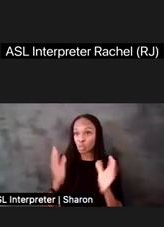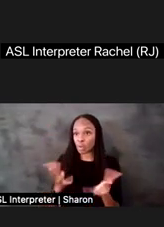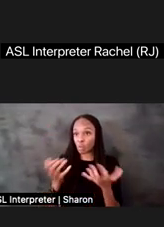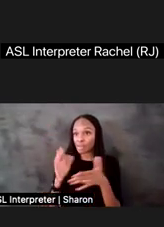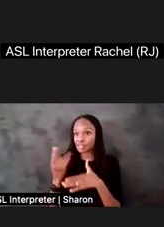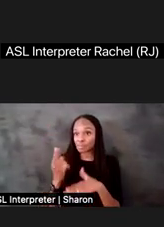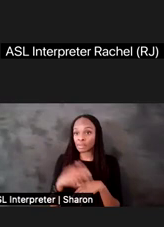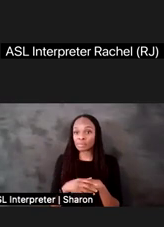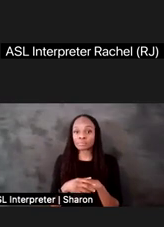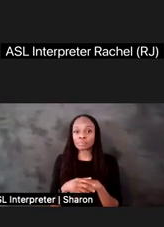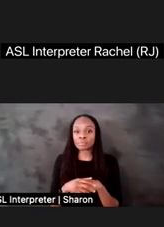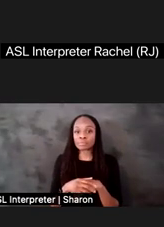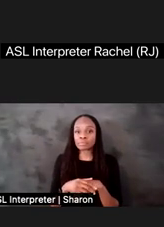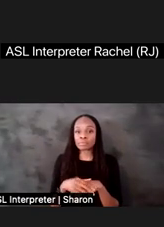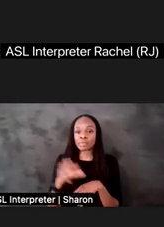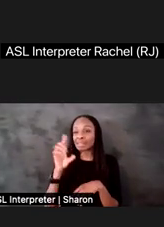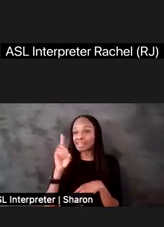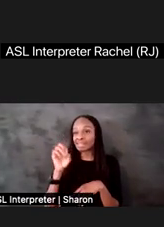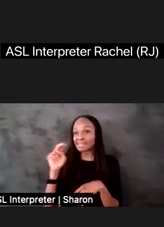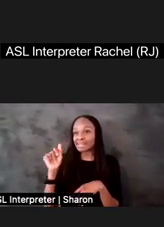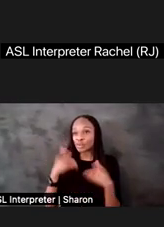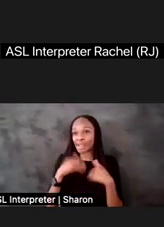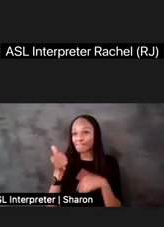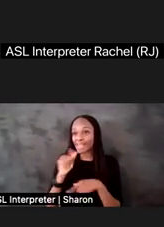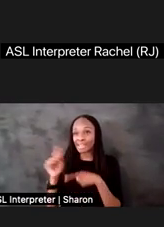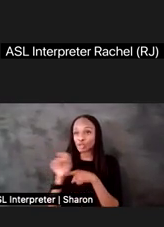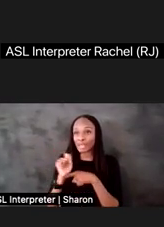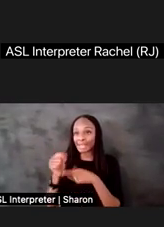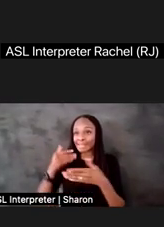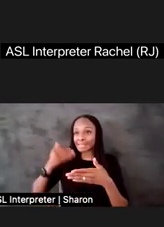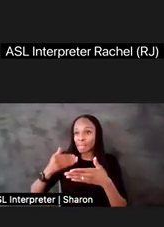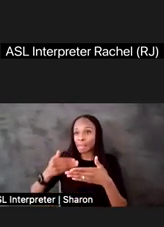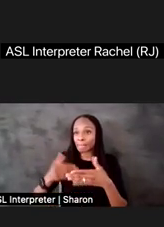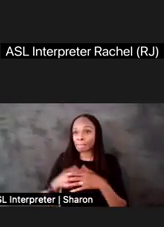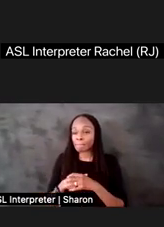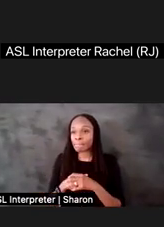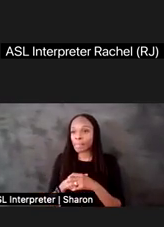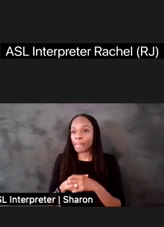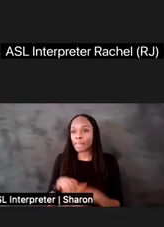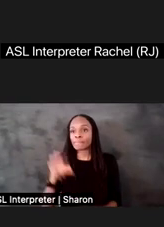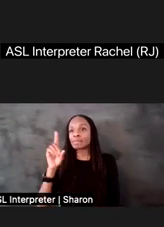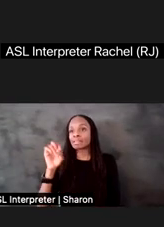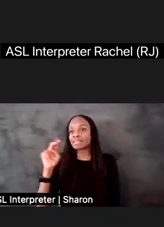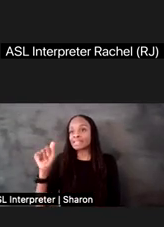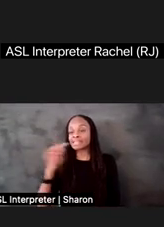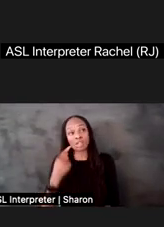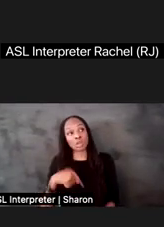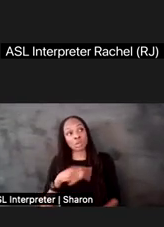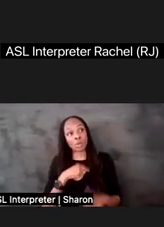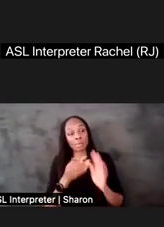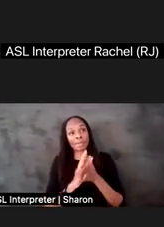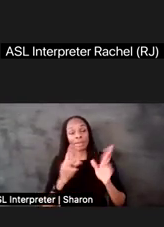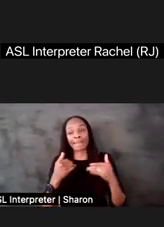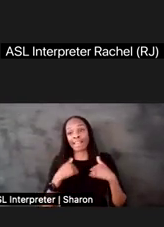have any trainings or anything that you know of coming up? Well, we're getting ready. We have a